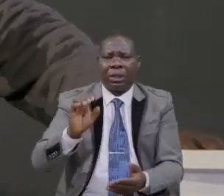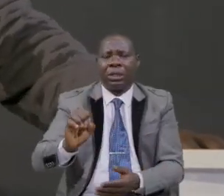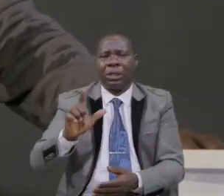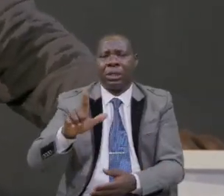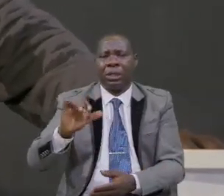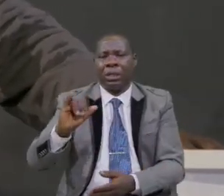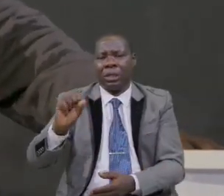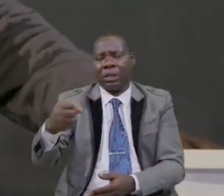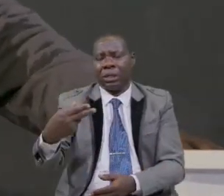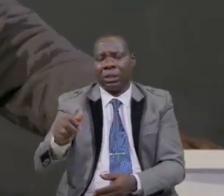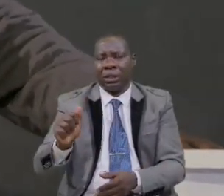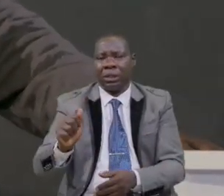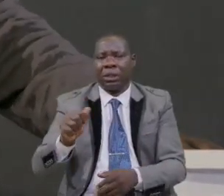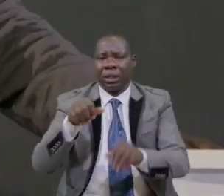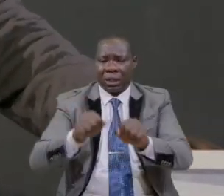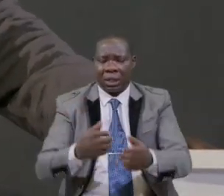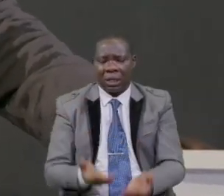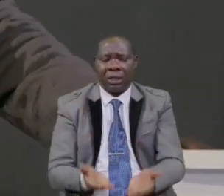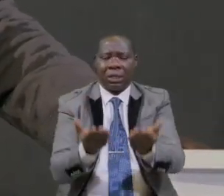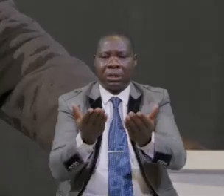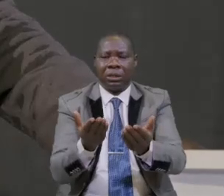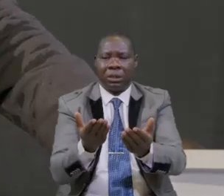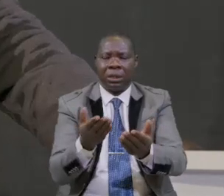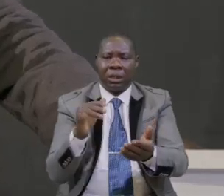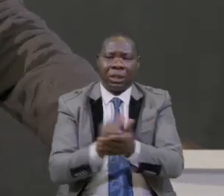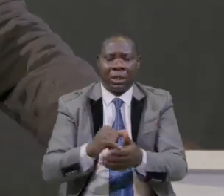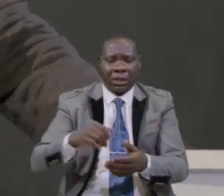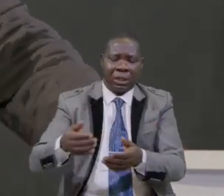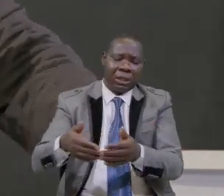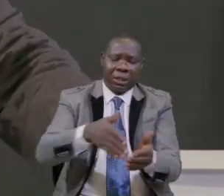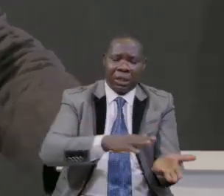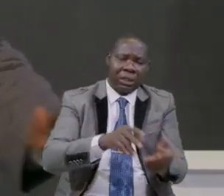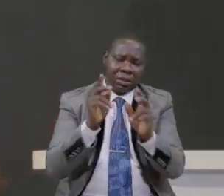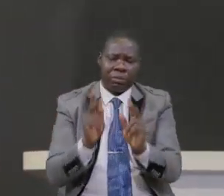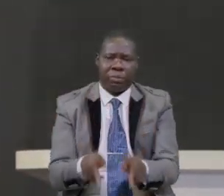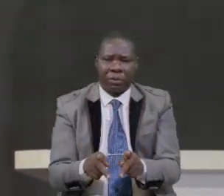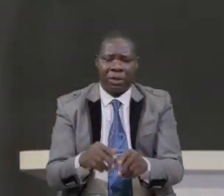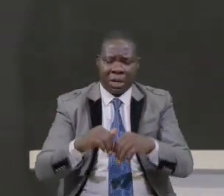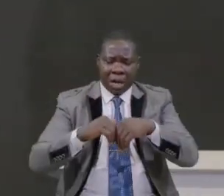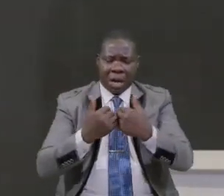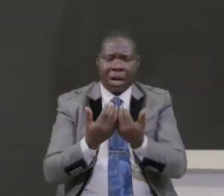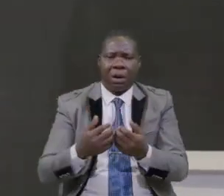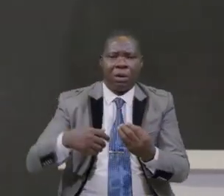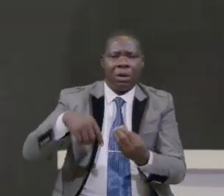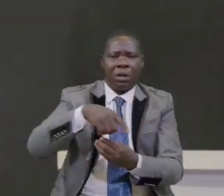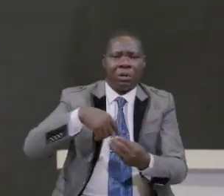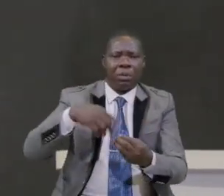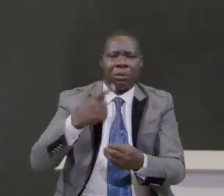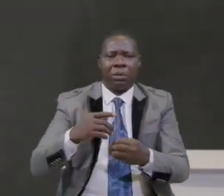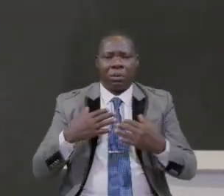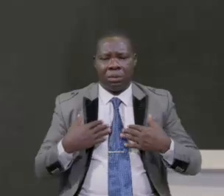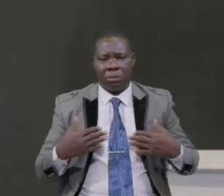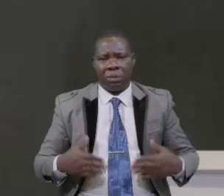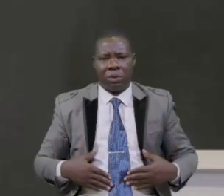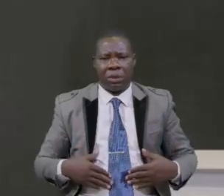up that dead fellow, I vouch the body, the hand